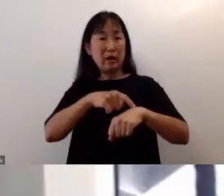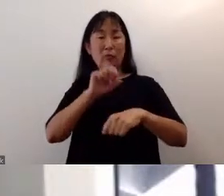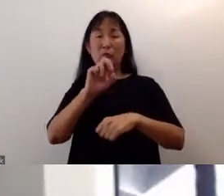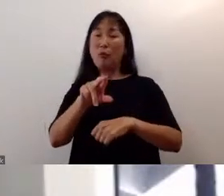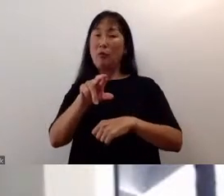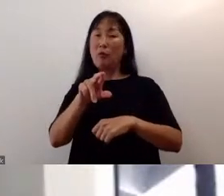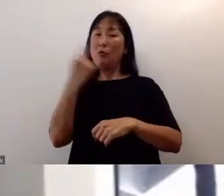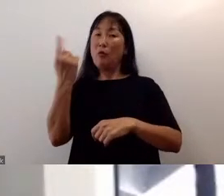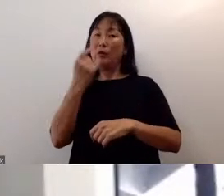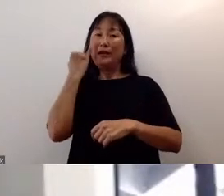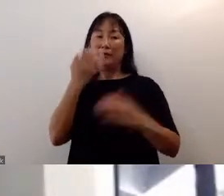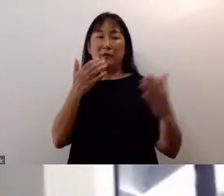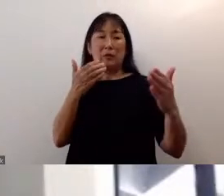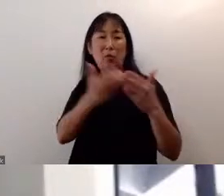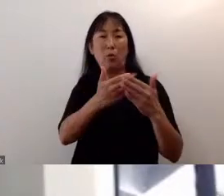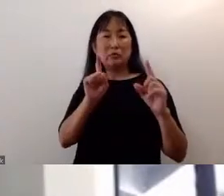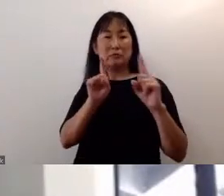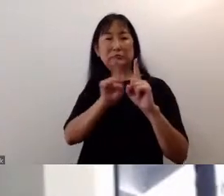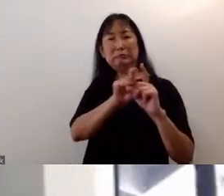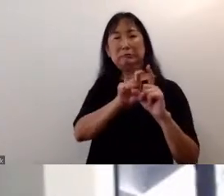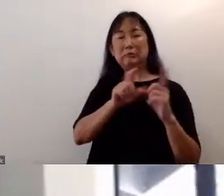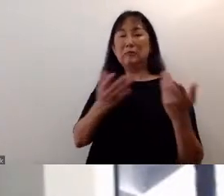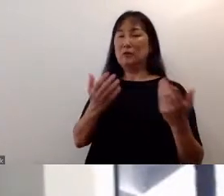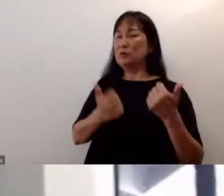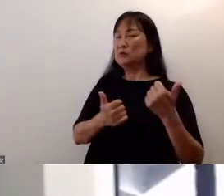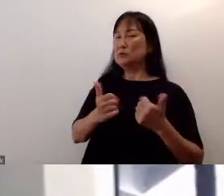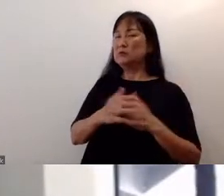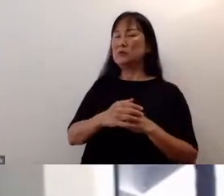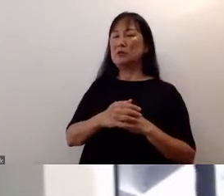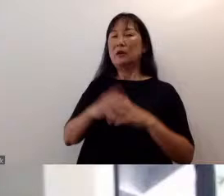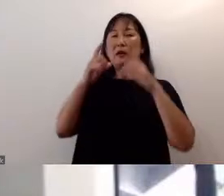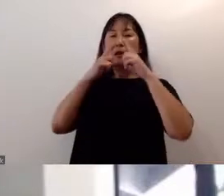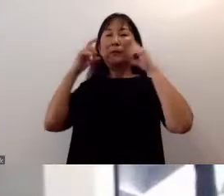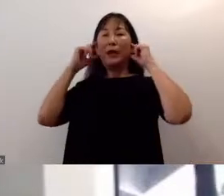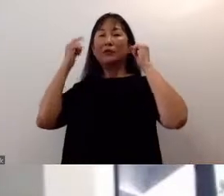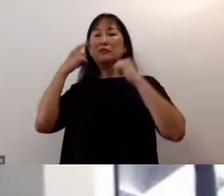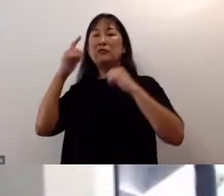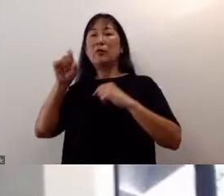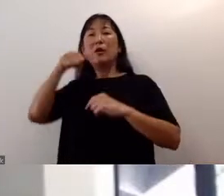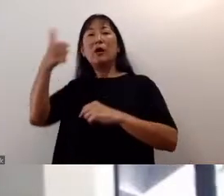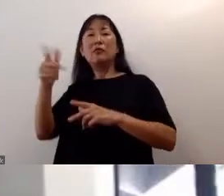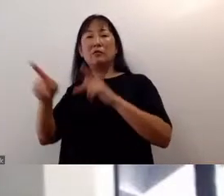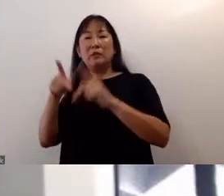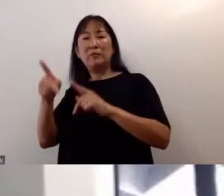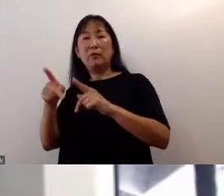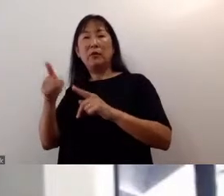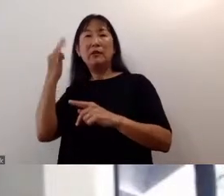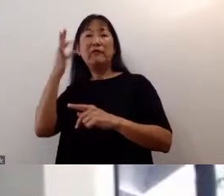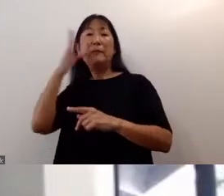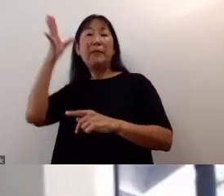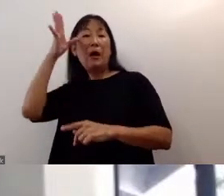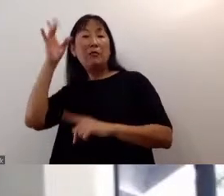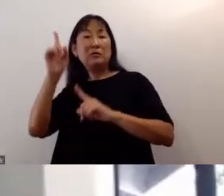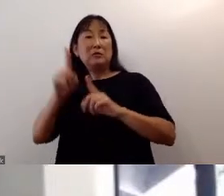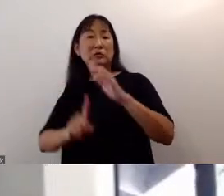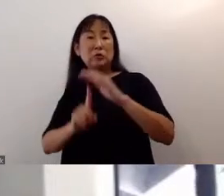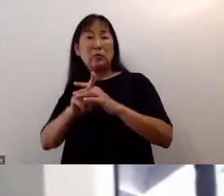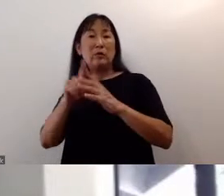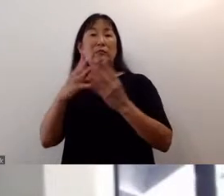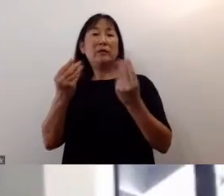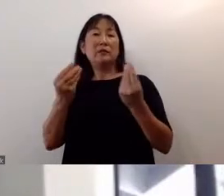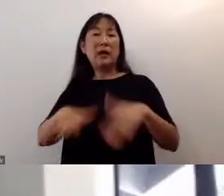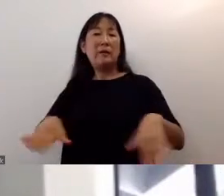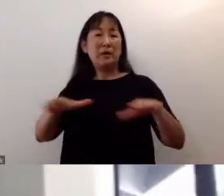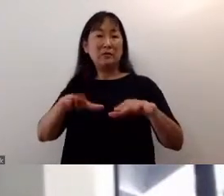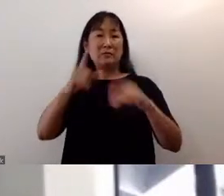in the proximity of others? And what about masks for non-school employees, parents, and visitors? Will staff